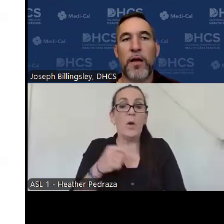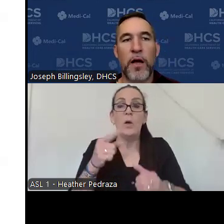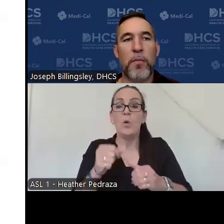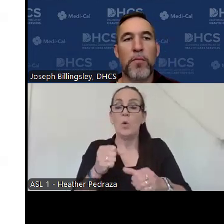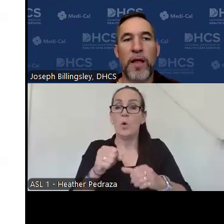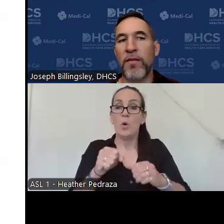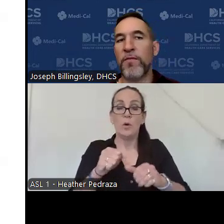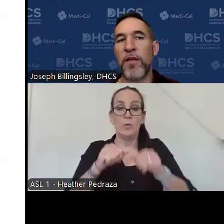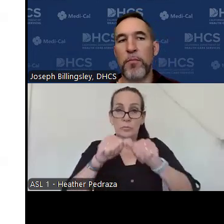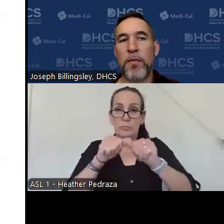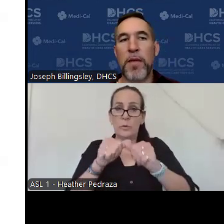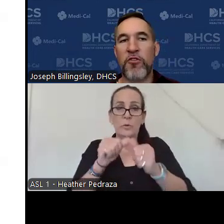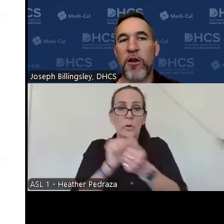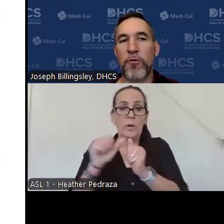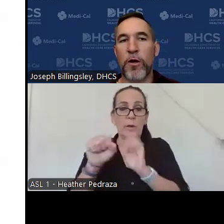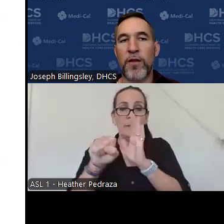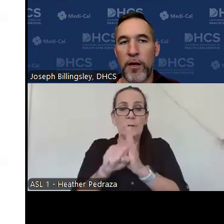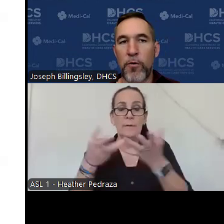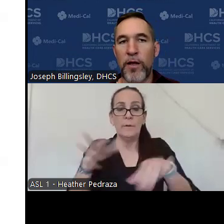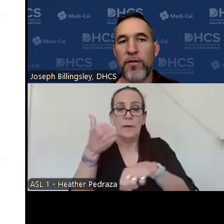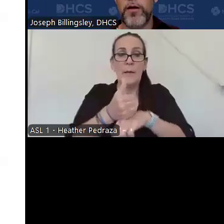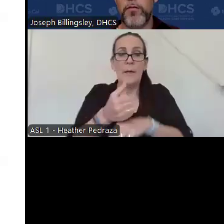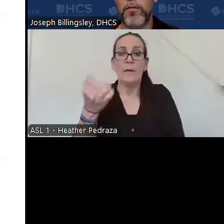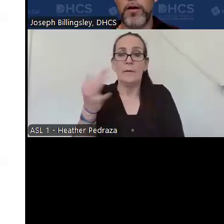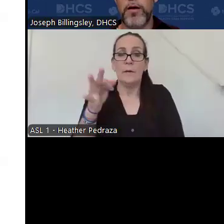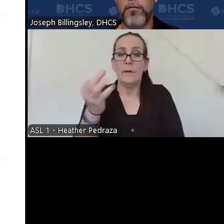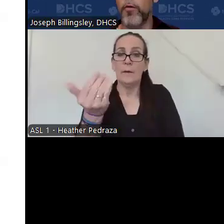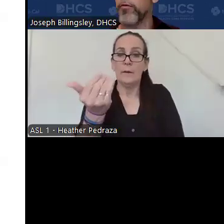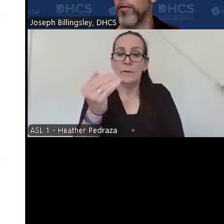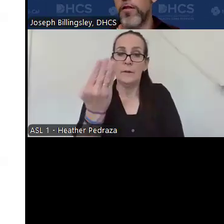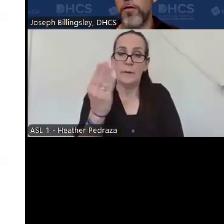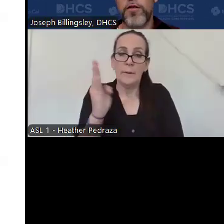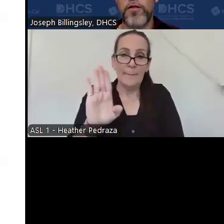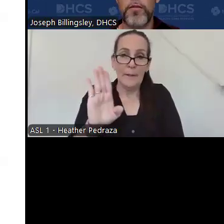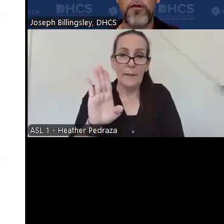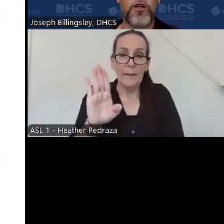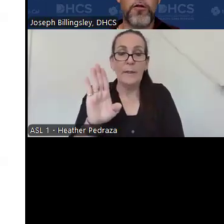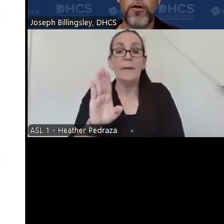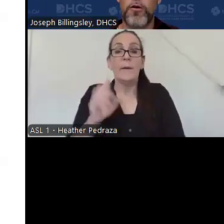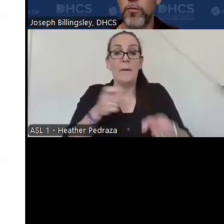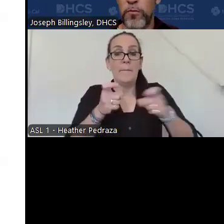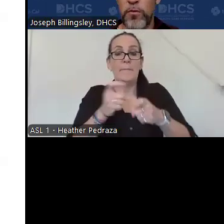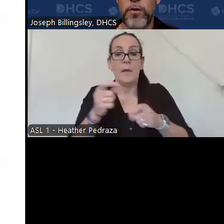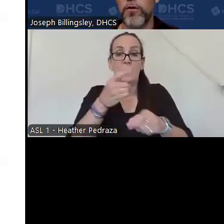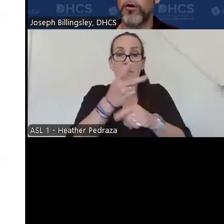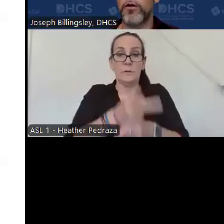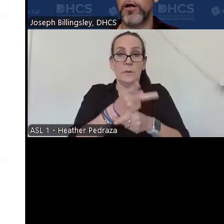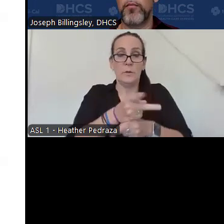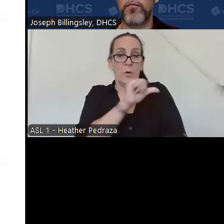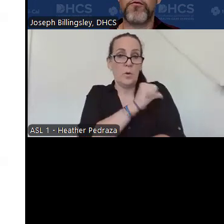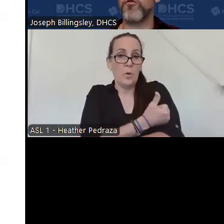existing 1915B managed care authority to integrate home community-based services into managed care. So it's